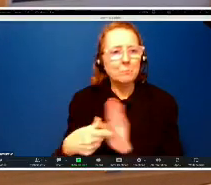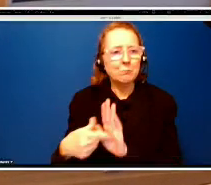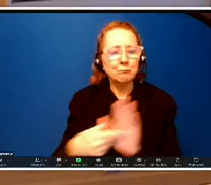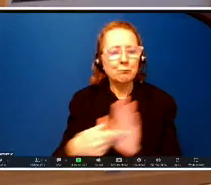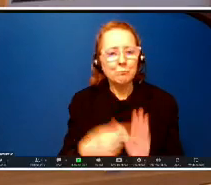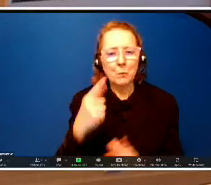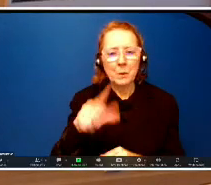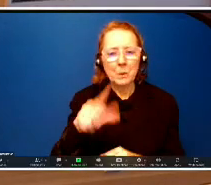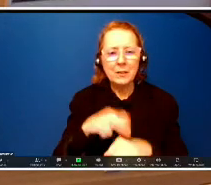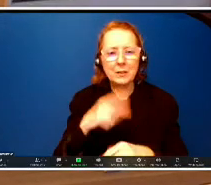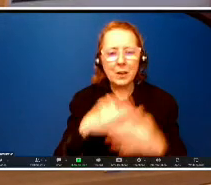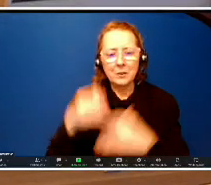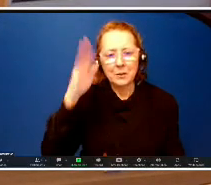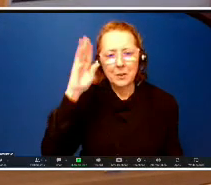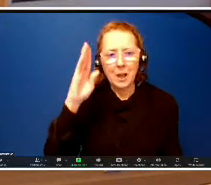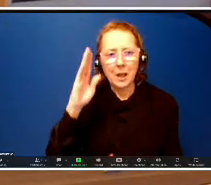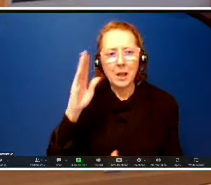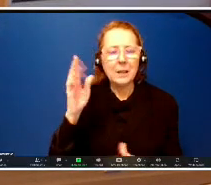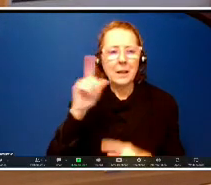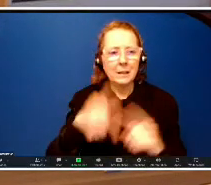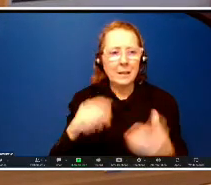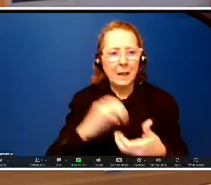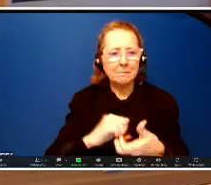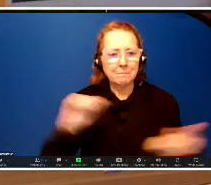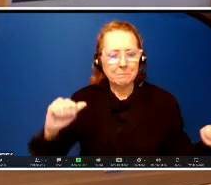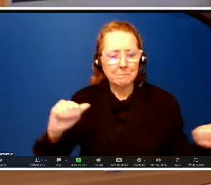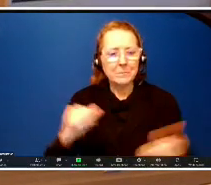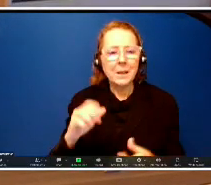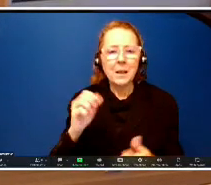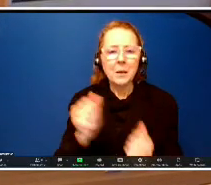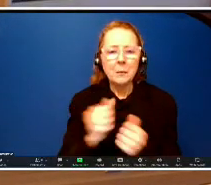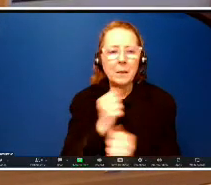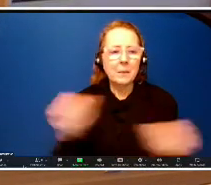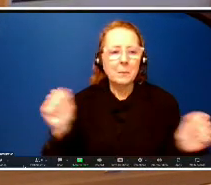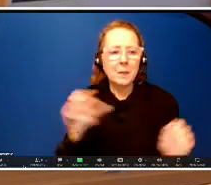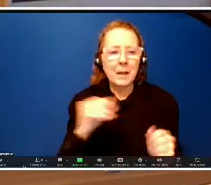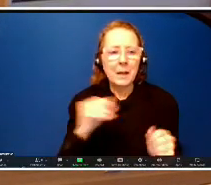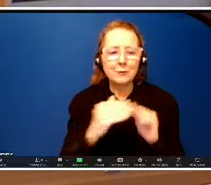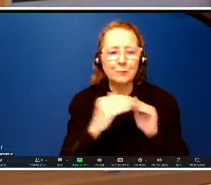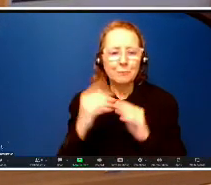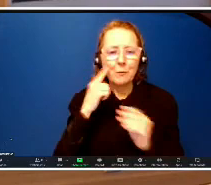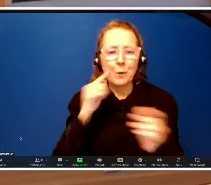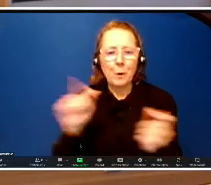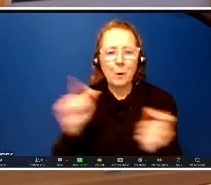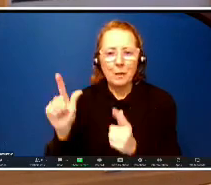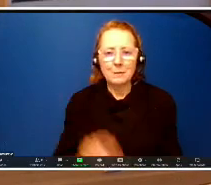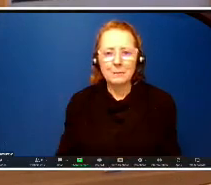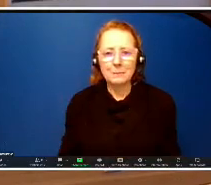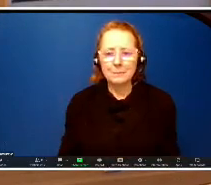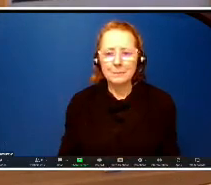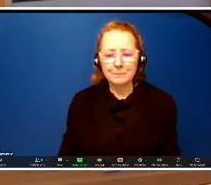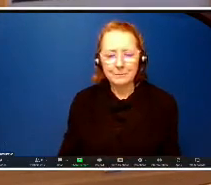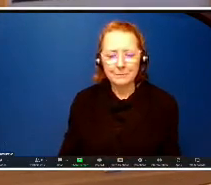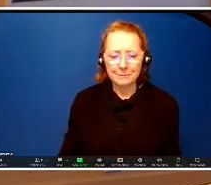nation, under God, indivisible, with liberty and justice for all.